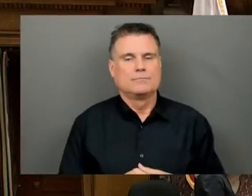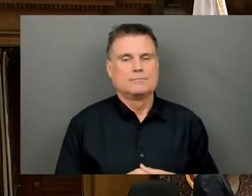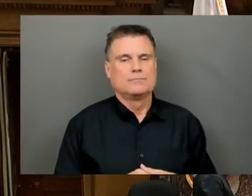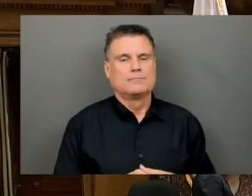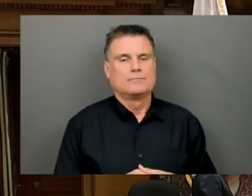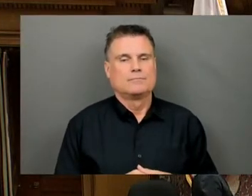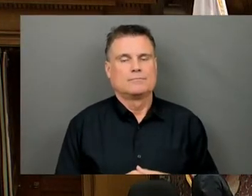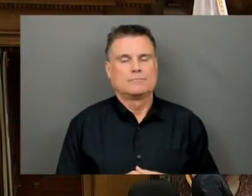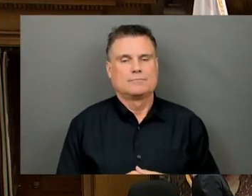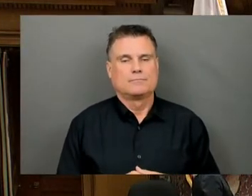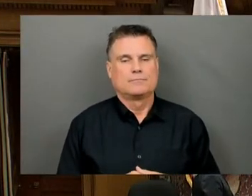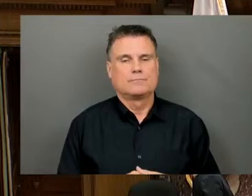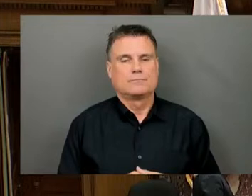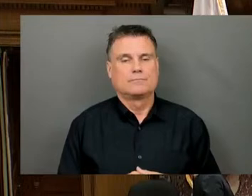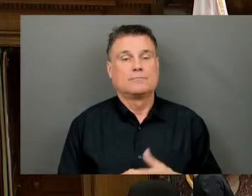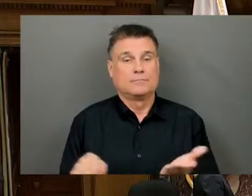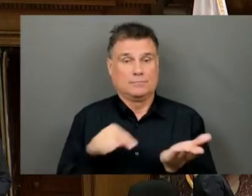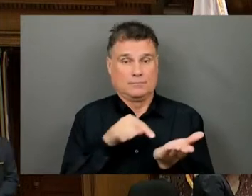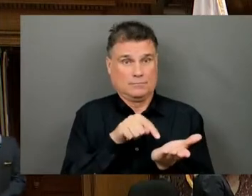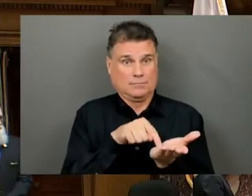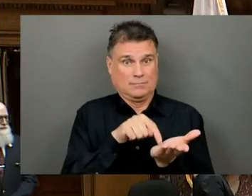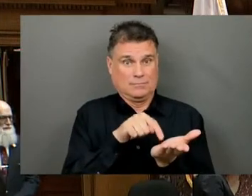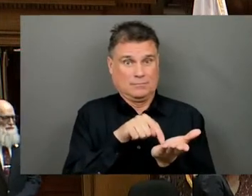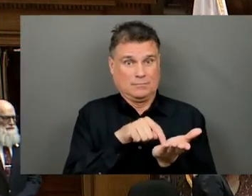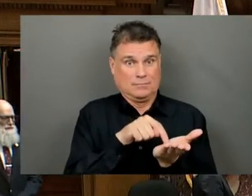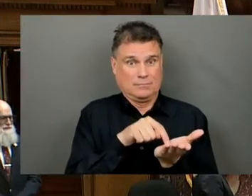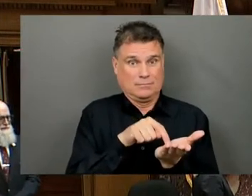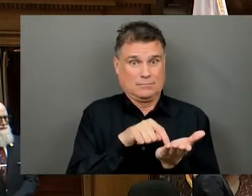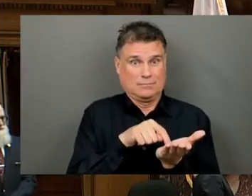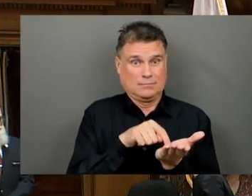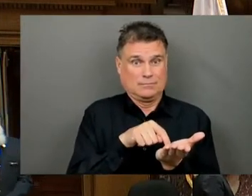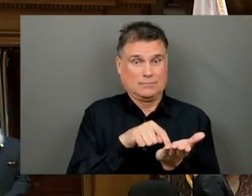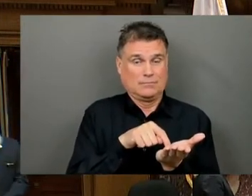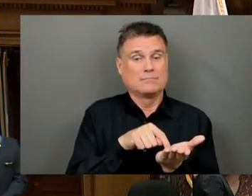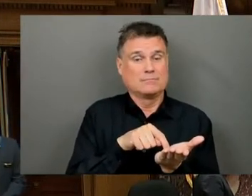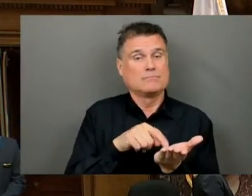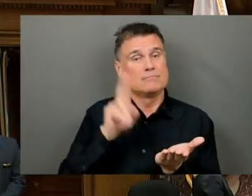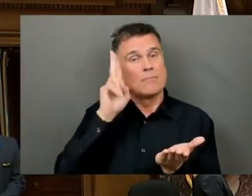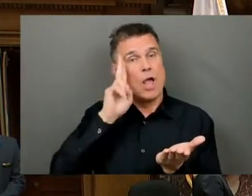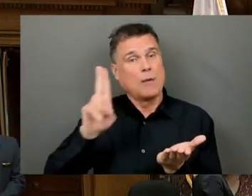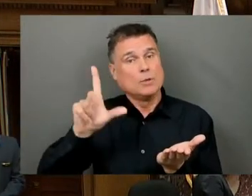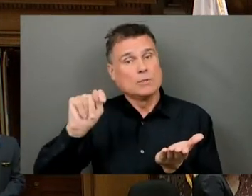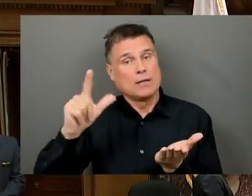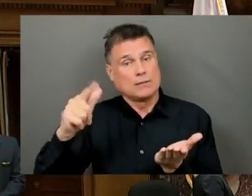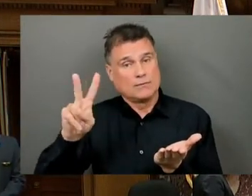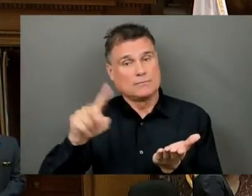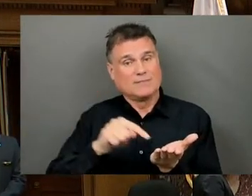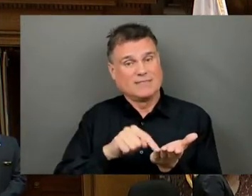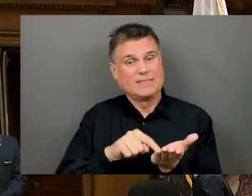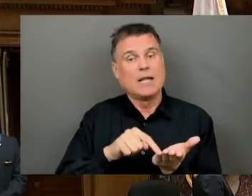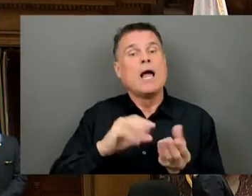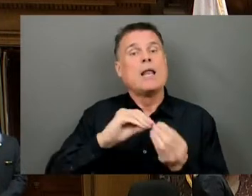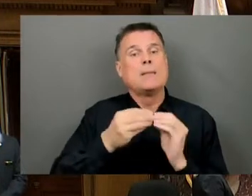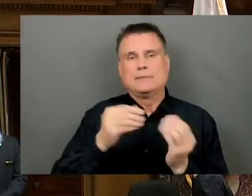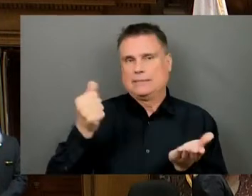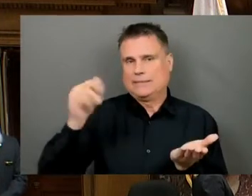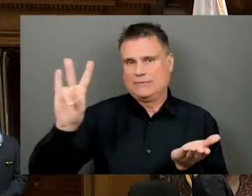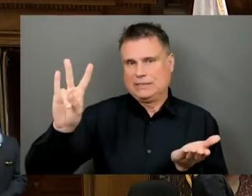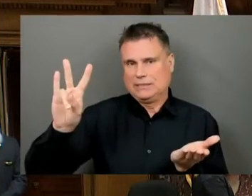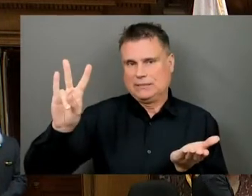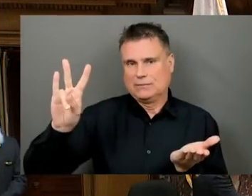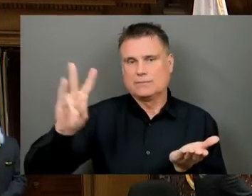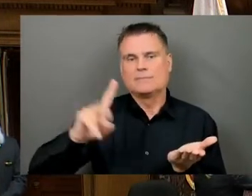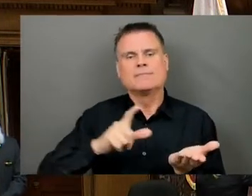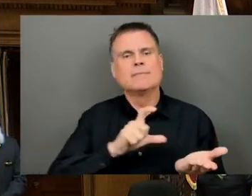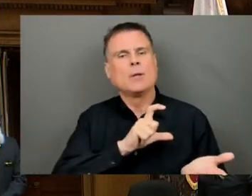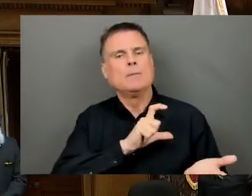Her Honour, the Lieutenant Governor transmits herewith Bill No. 17, entitled Police Amendment Act 2024, and recommends the